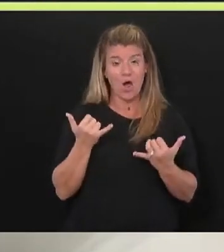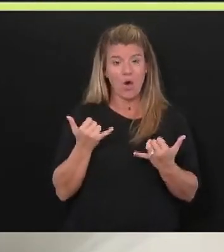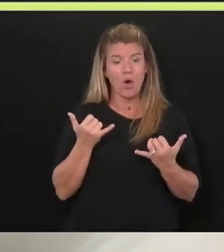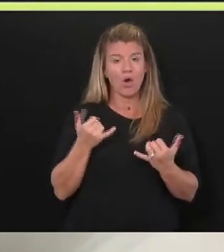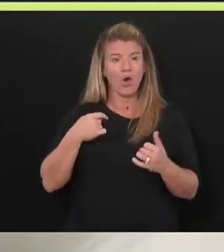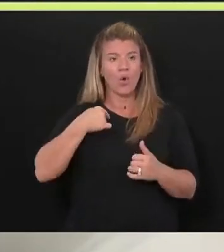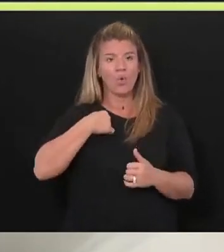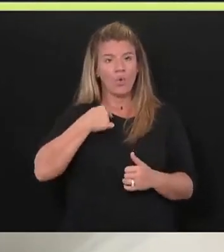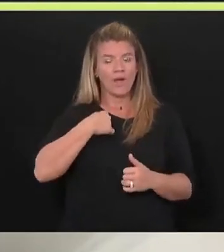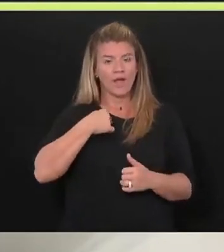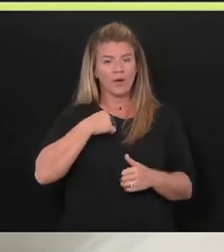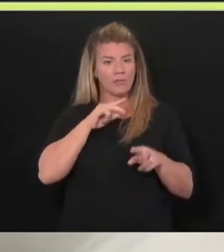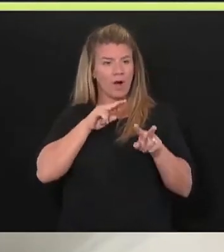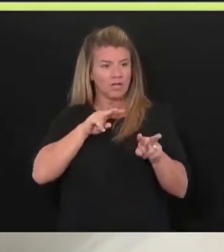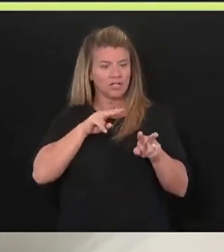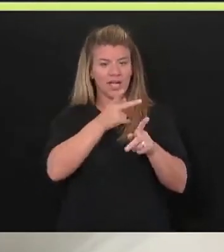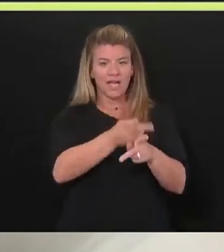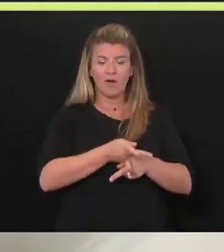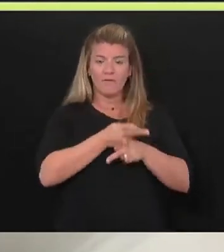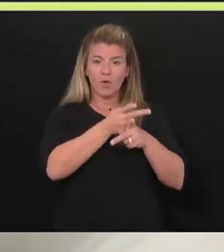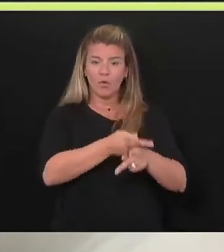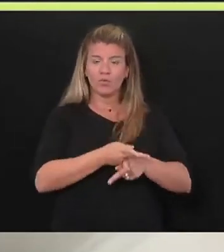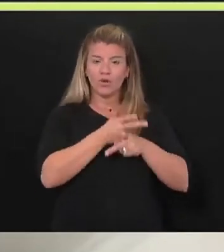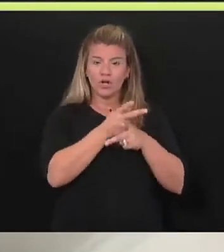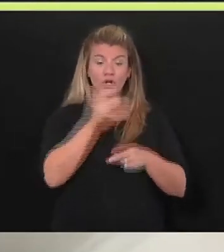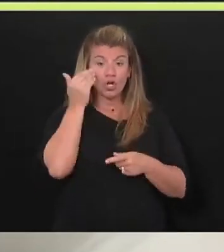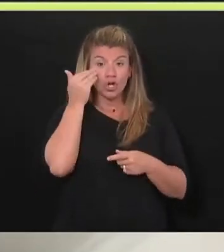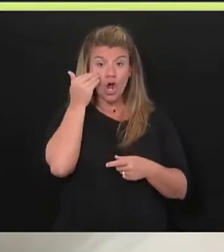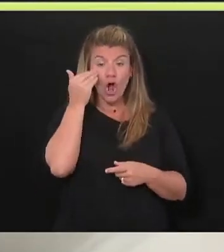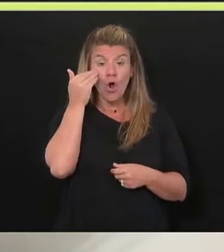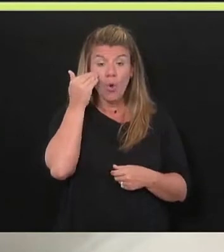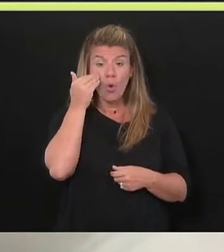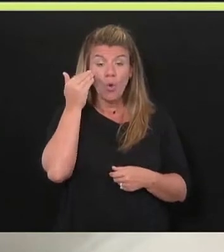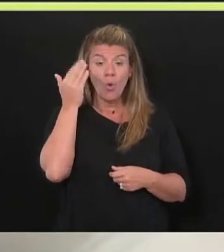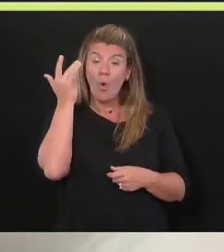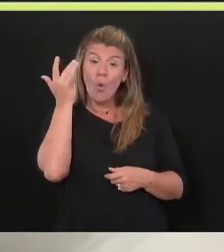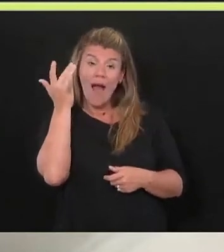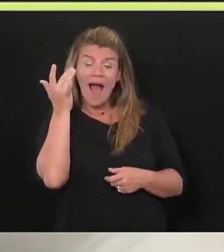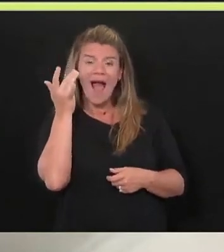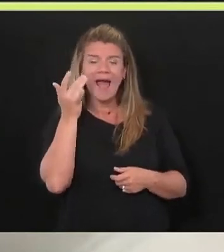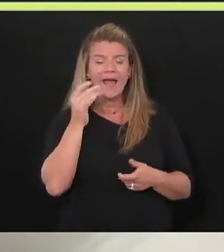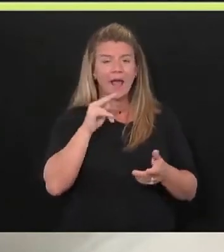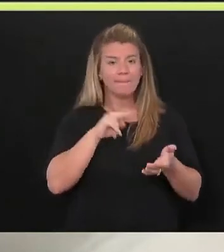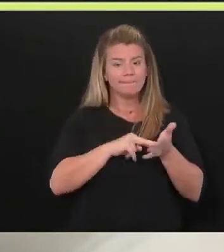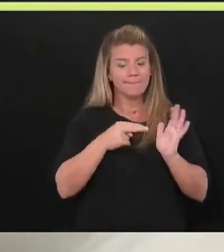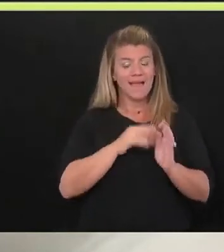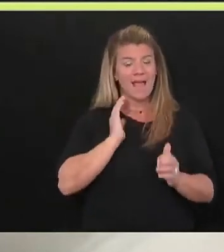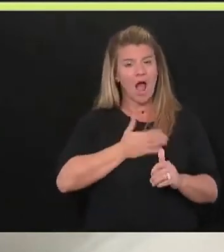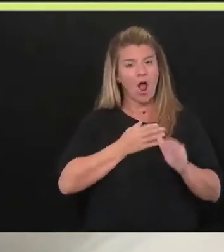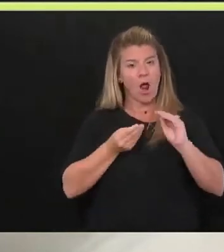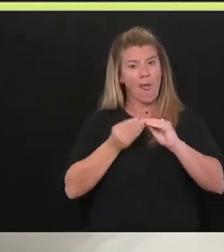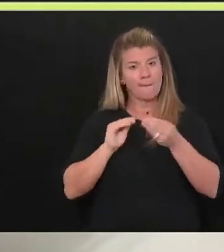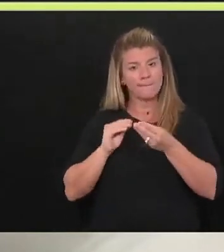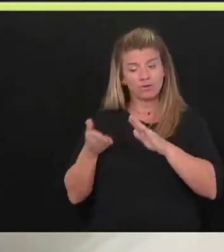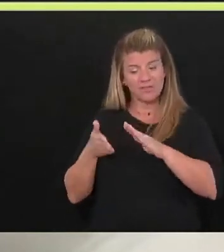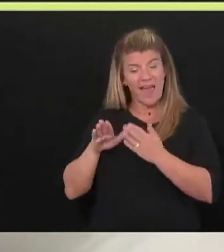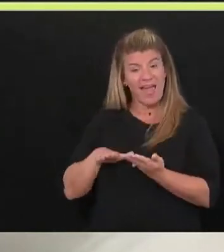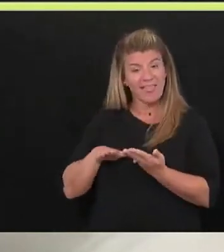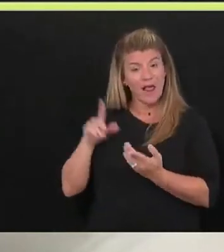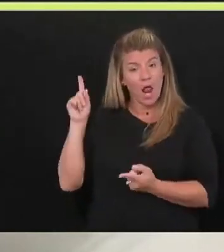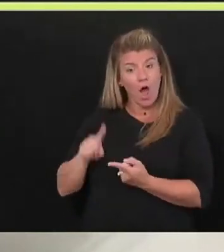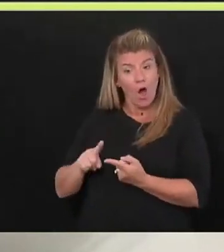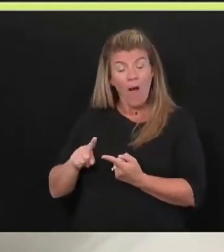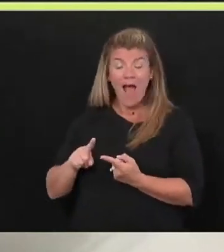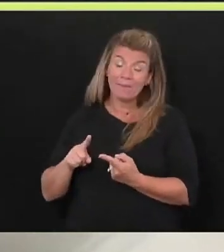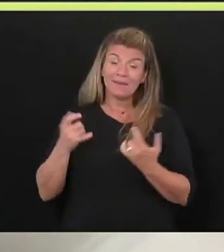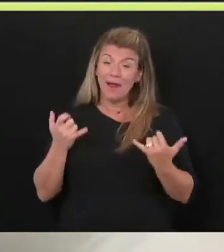very cognizant that even if we are not having as many people die, and we saw a little spike in the number of